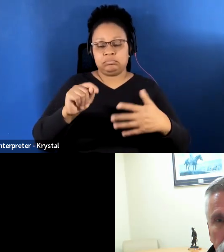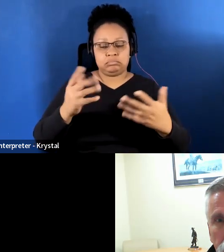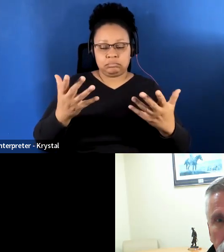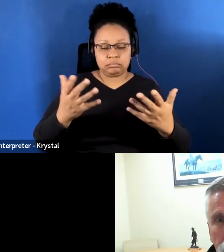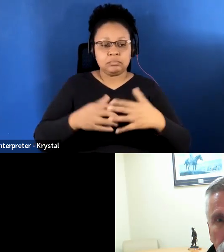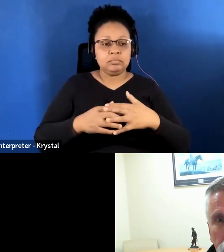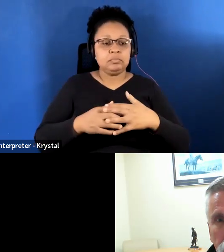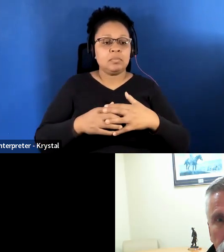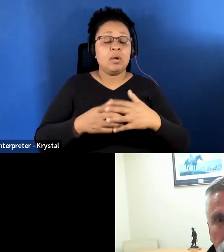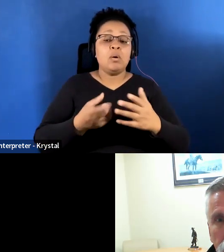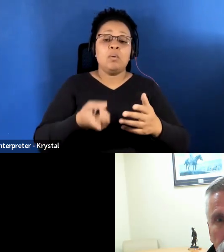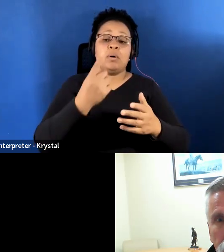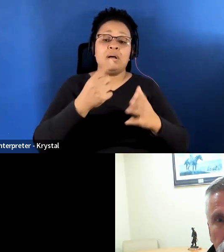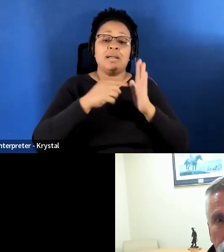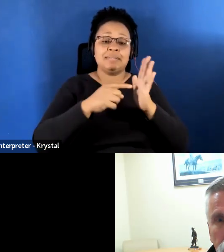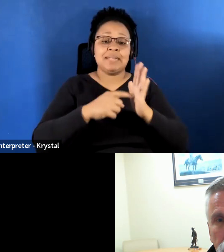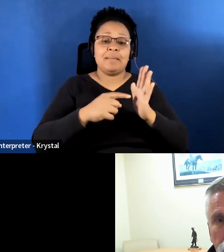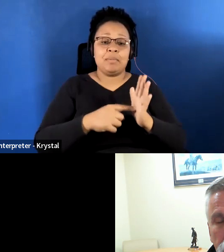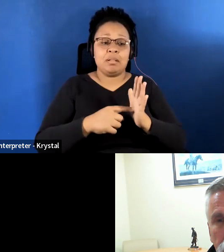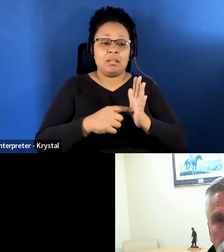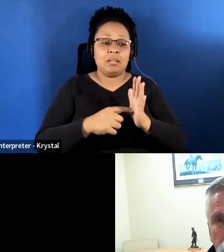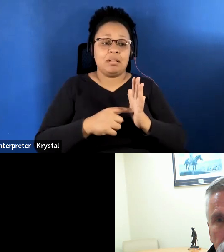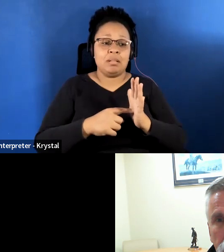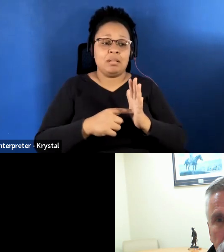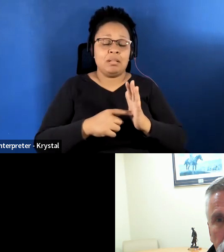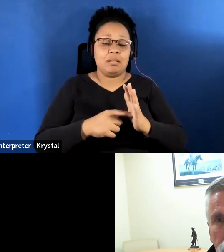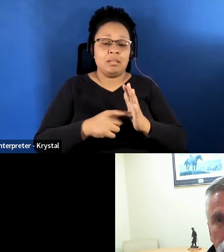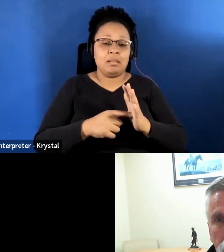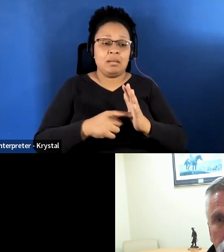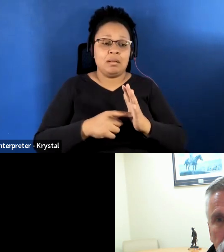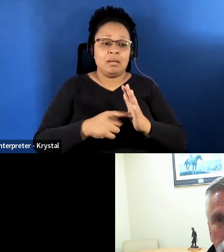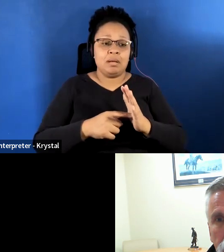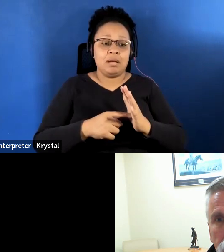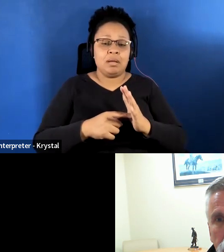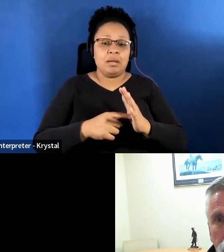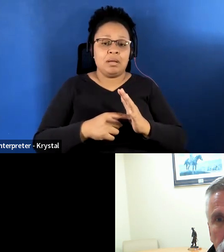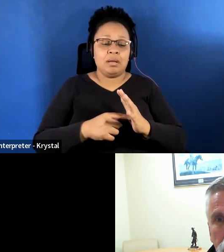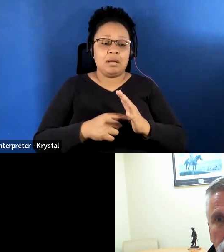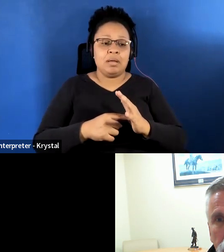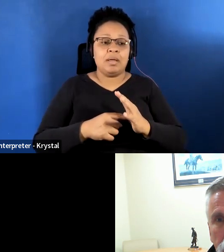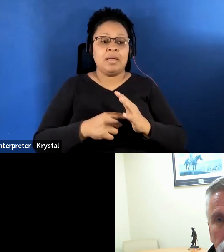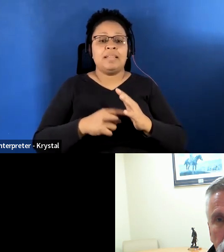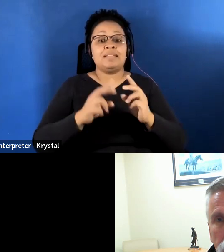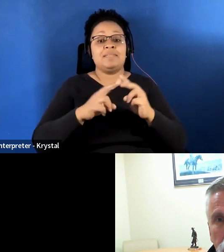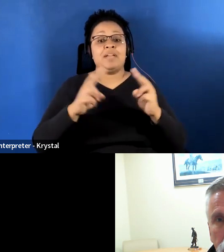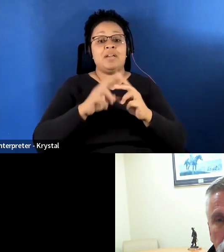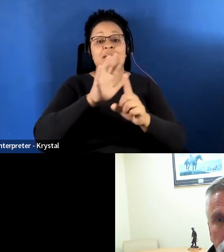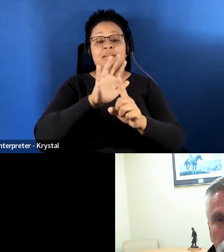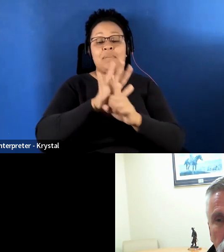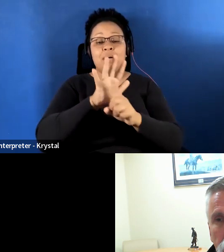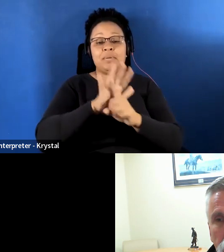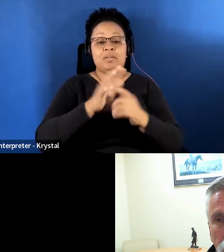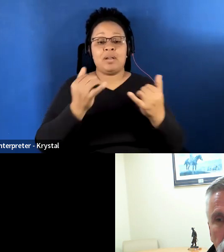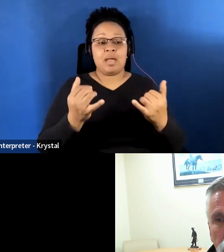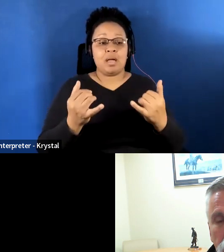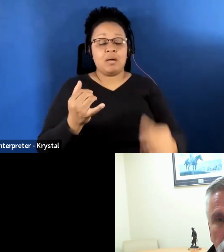One example that is becoming very popular right now